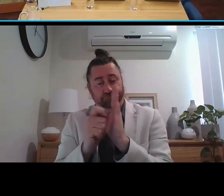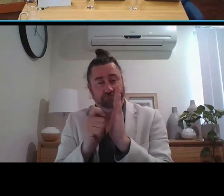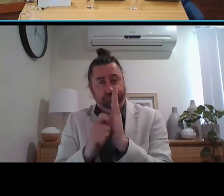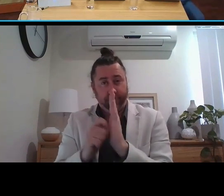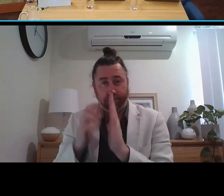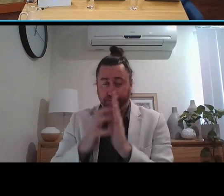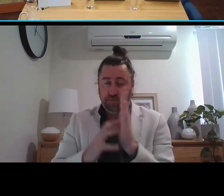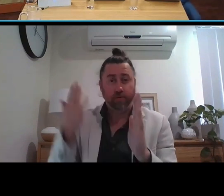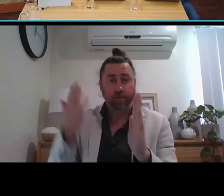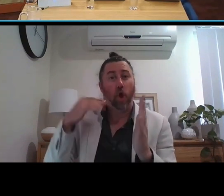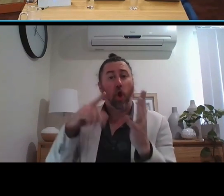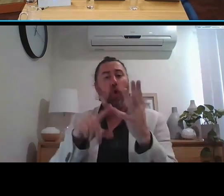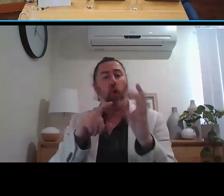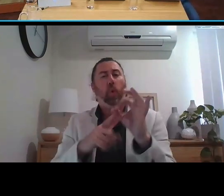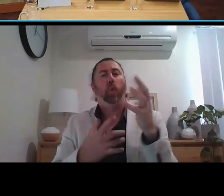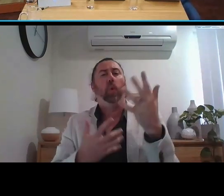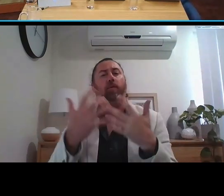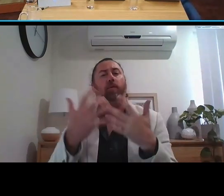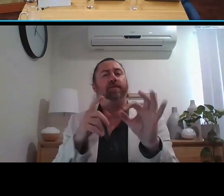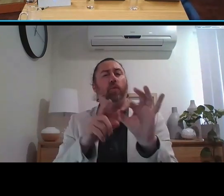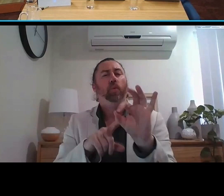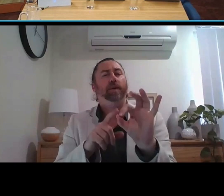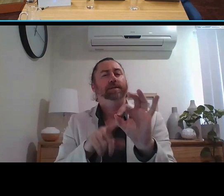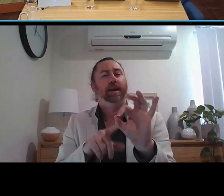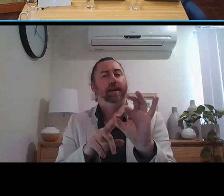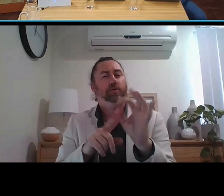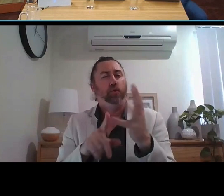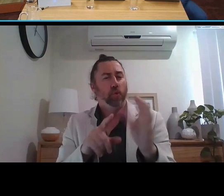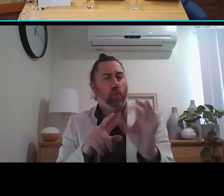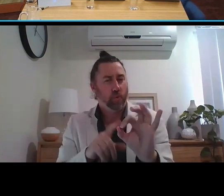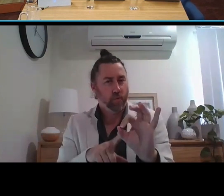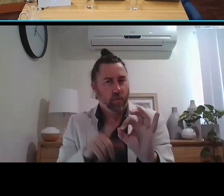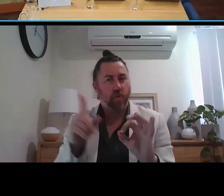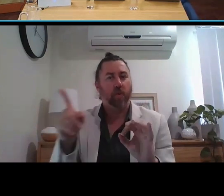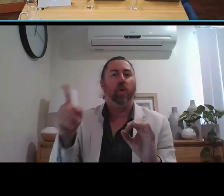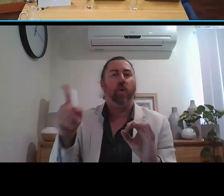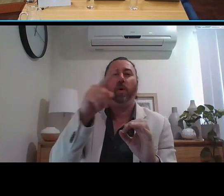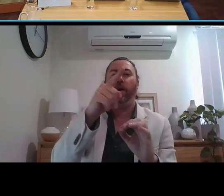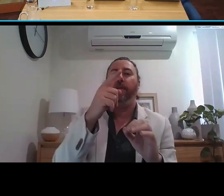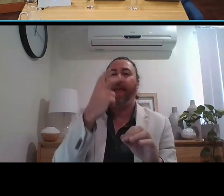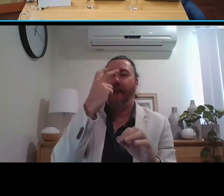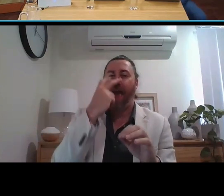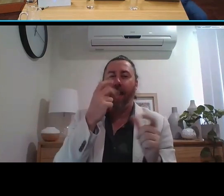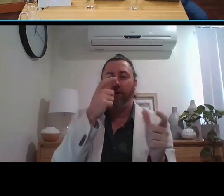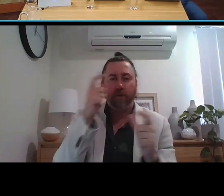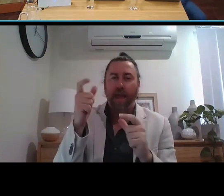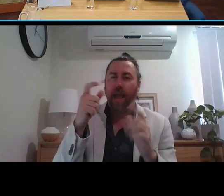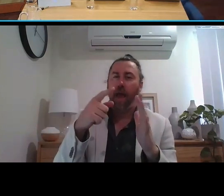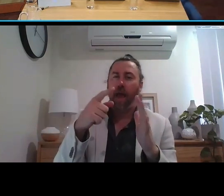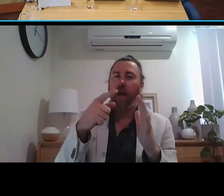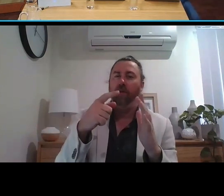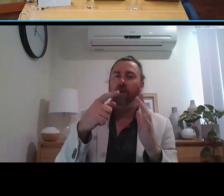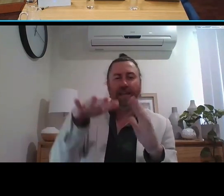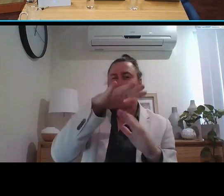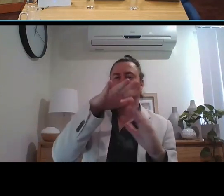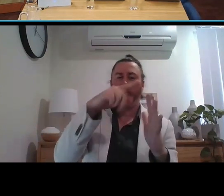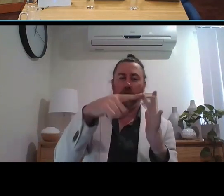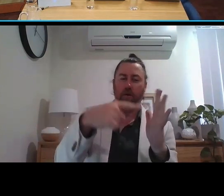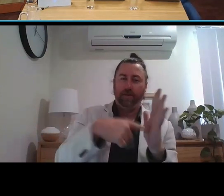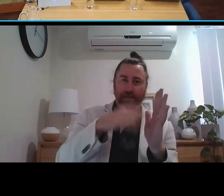the University of Queensland, which was a consortium in conjunction with the Aged Care Industry IT Council and